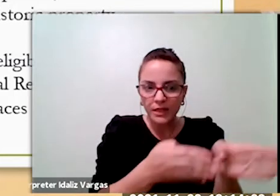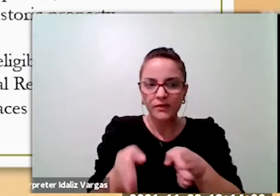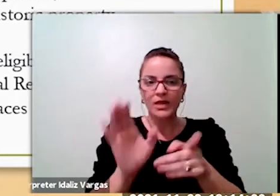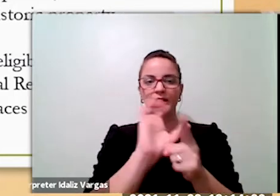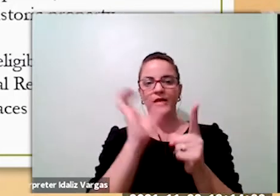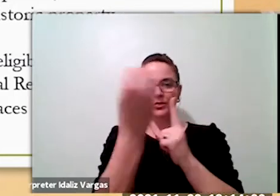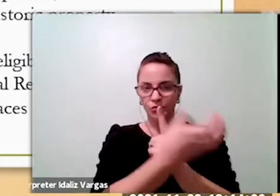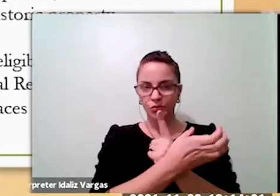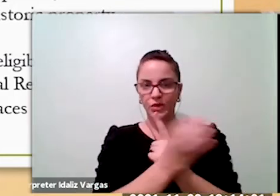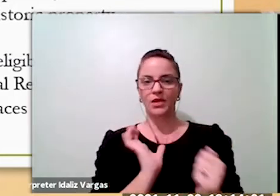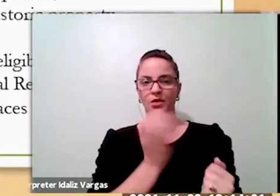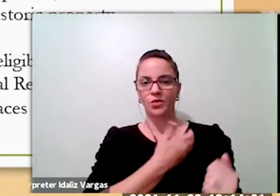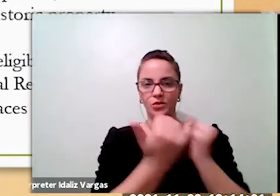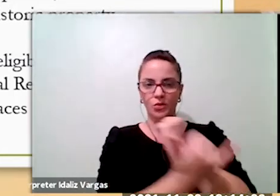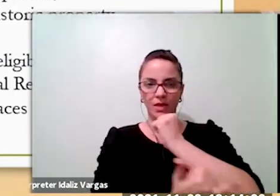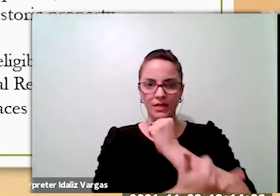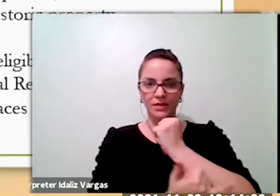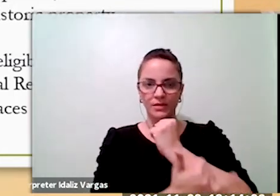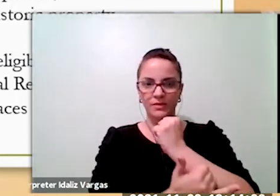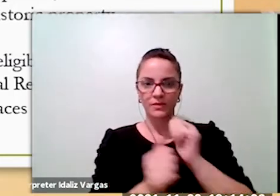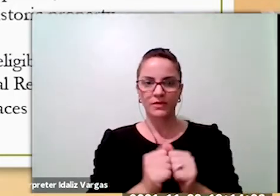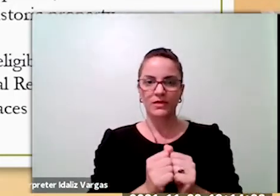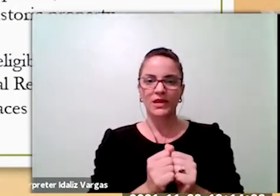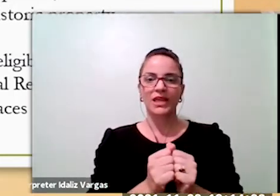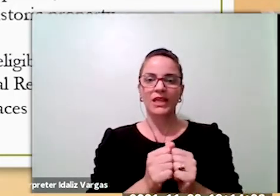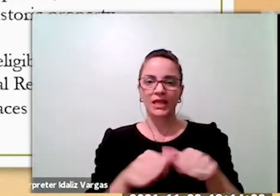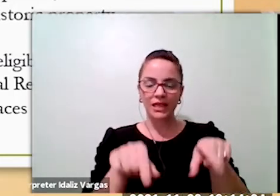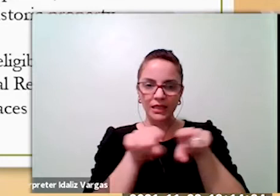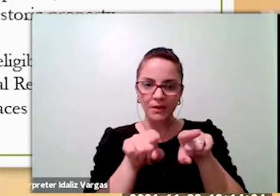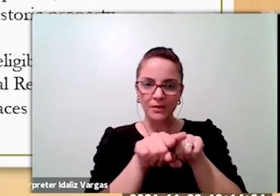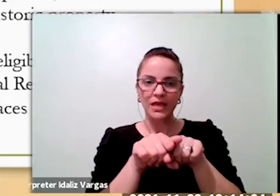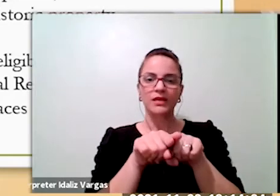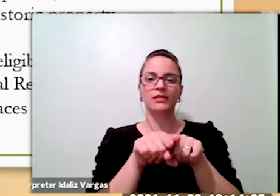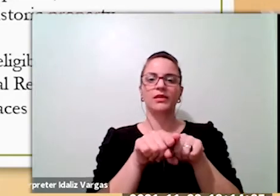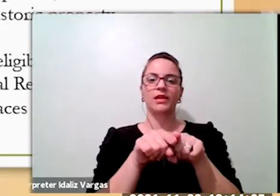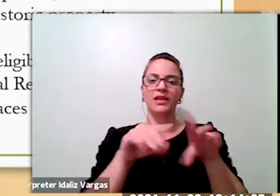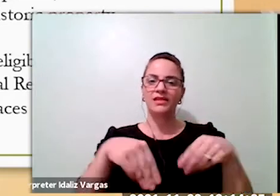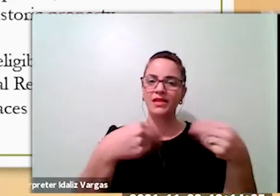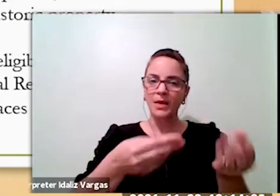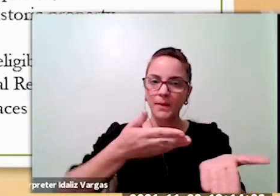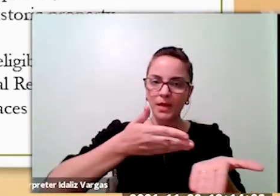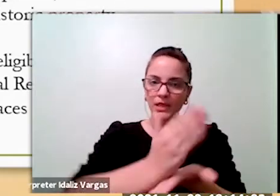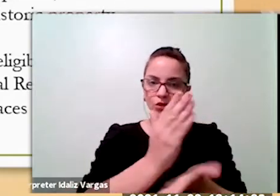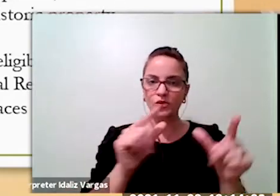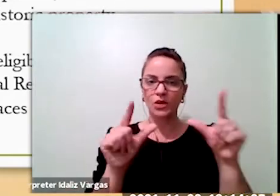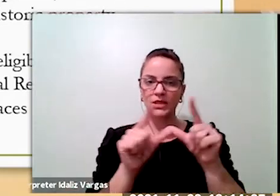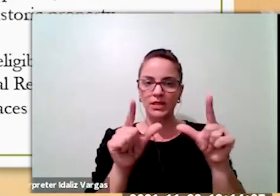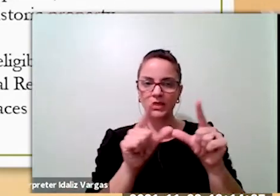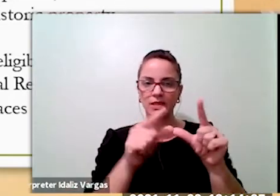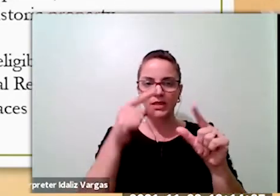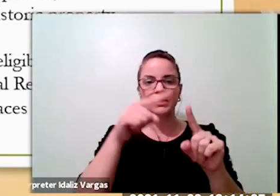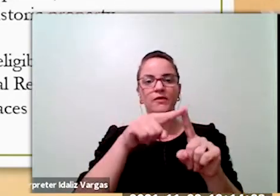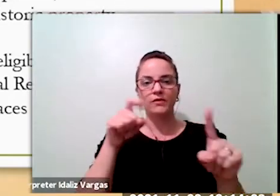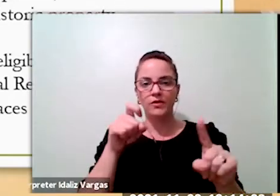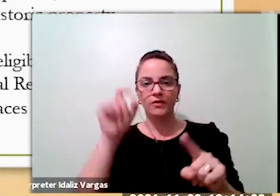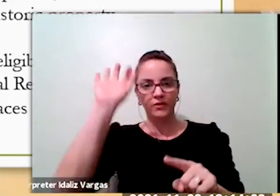construction projects funded or that require permits or licenses from federal agencies to deal with possible adverse